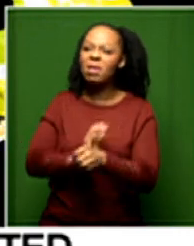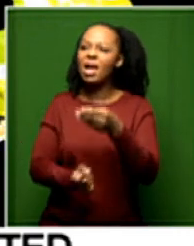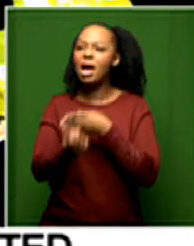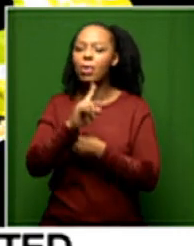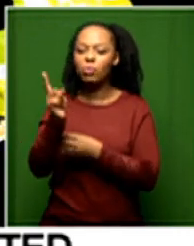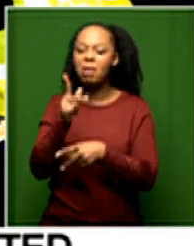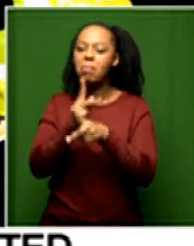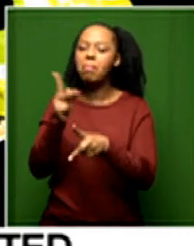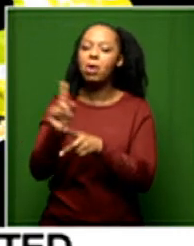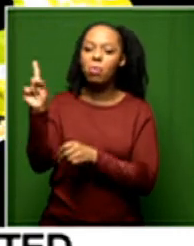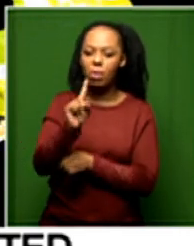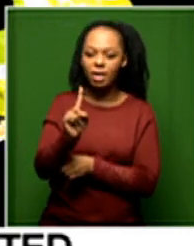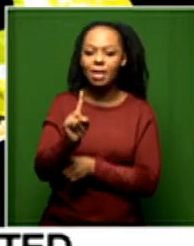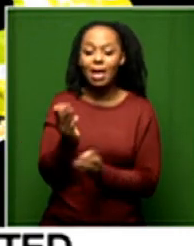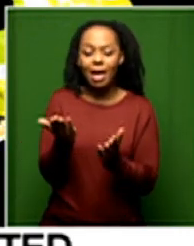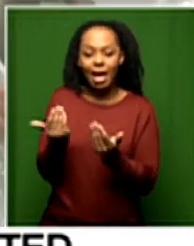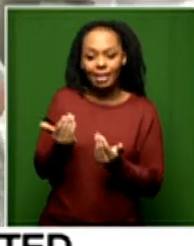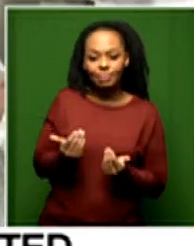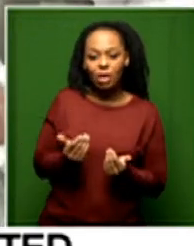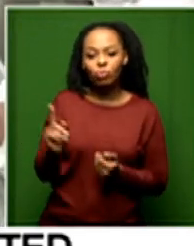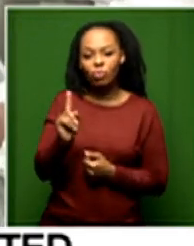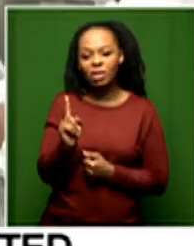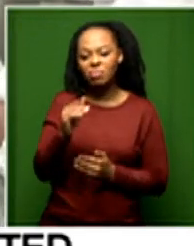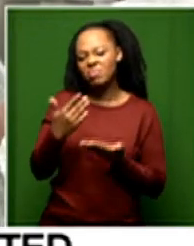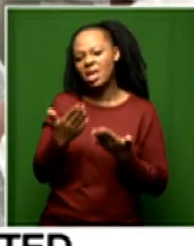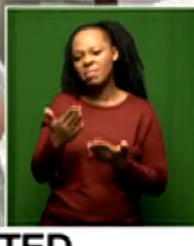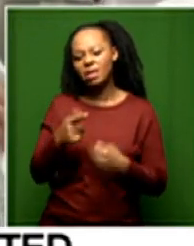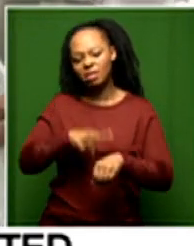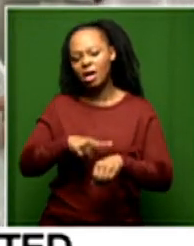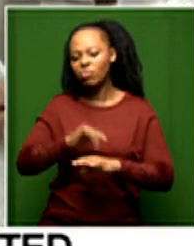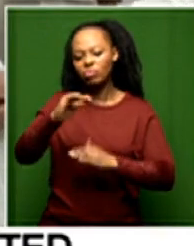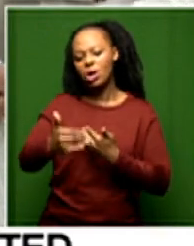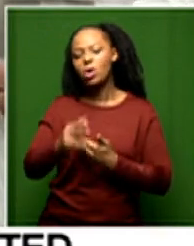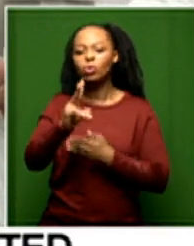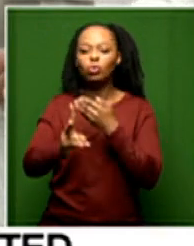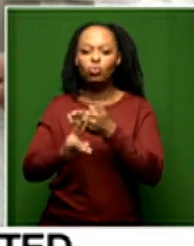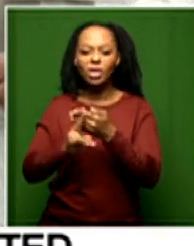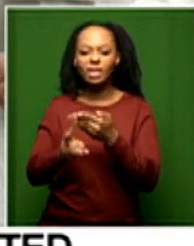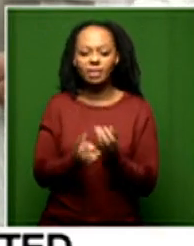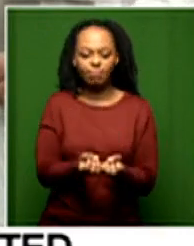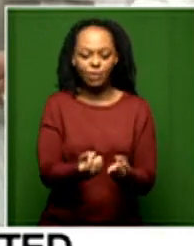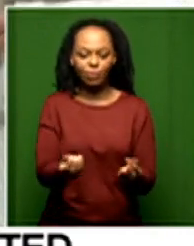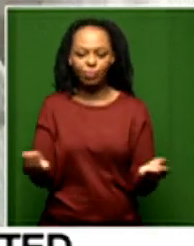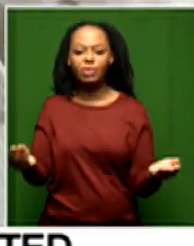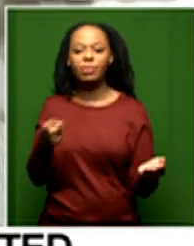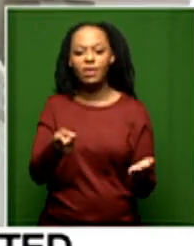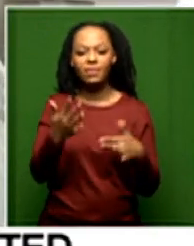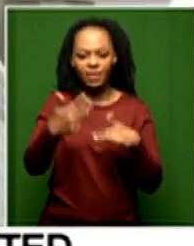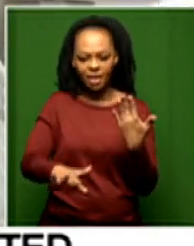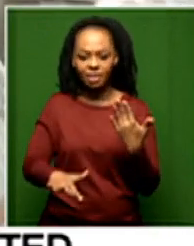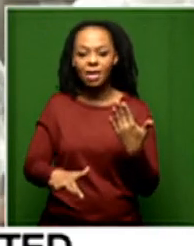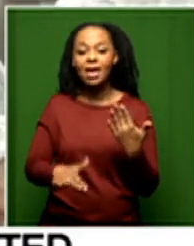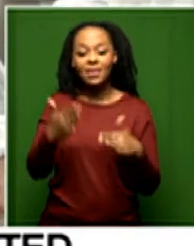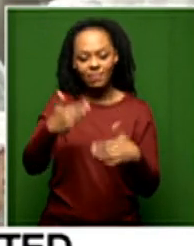those to be done over a period of 2 weeks or more, and then thereafter the other batch will be